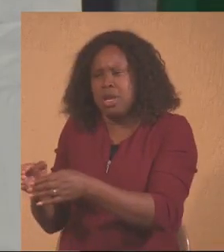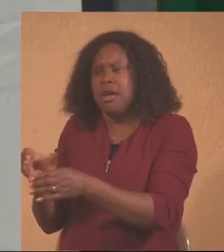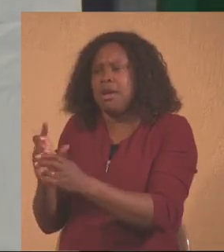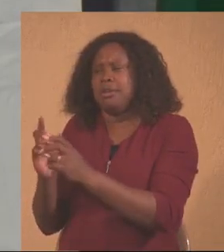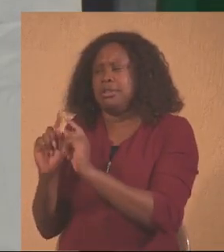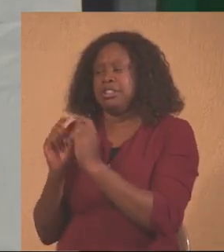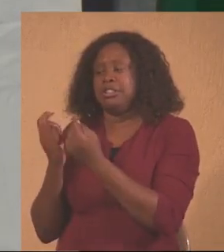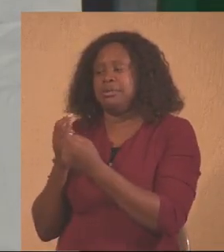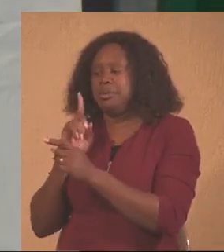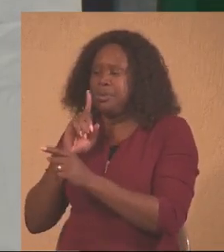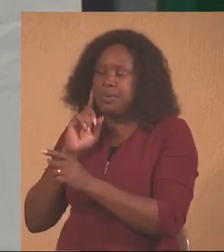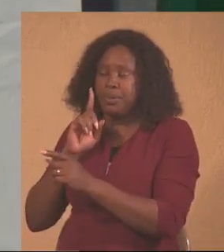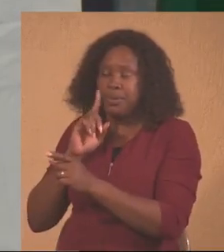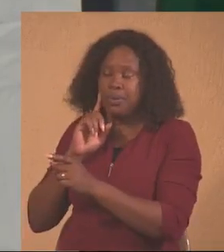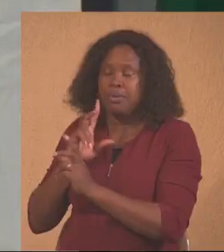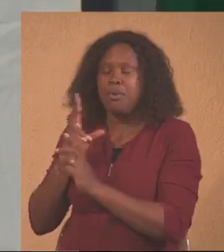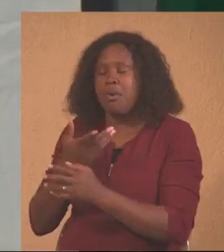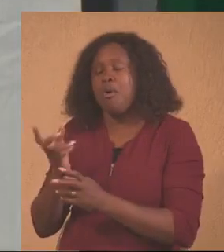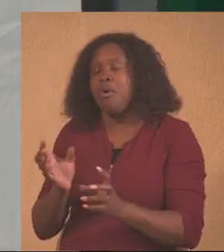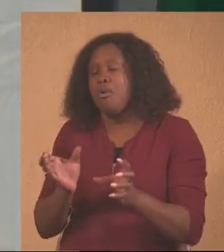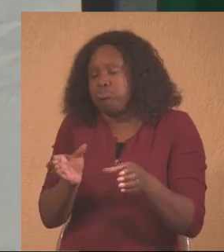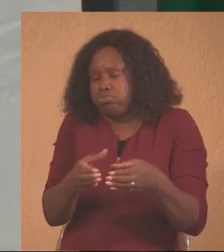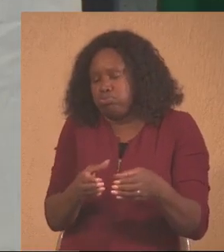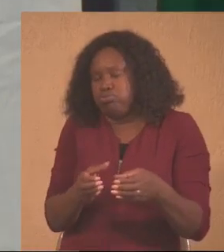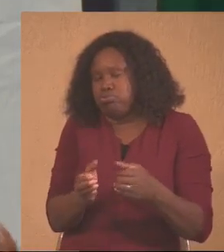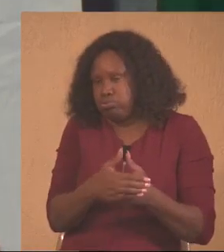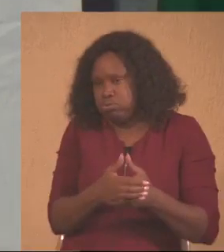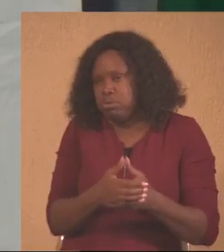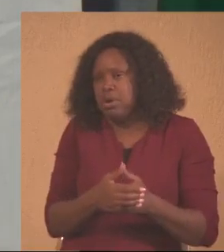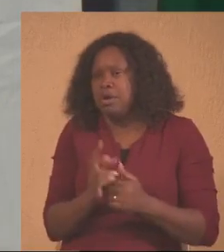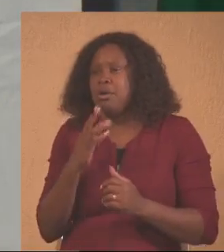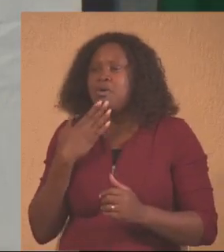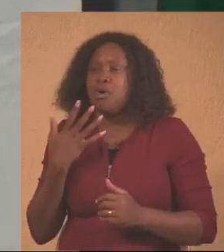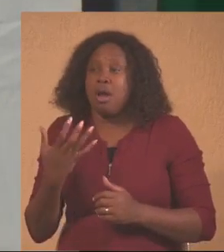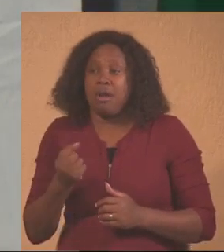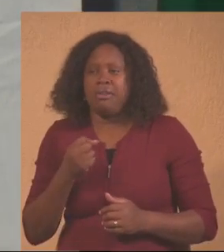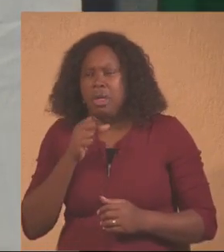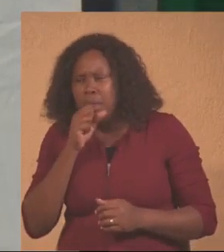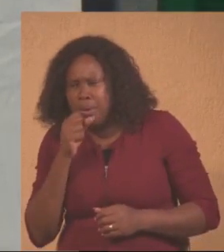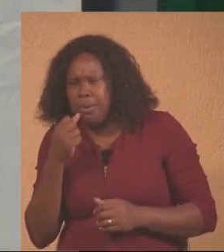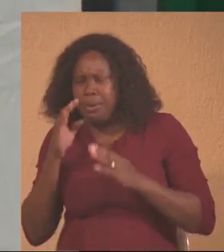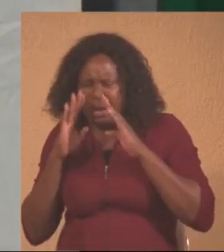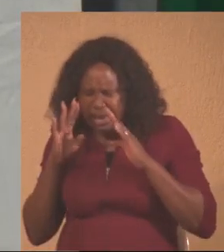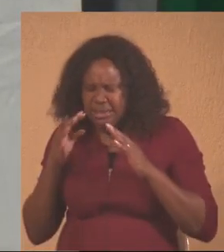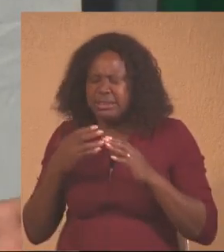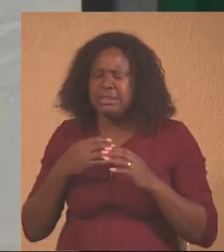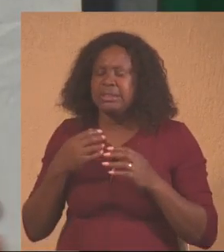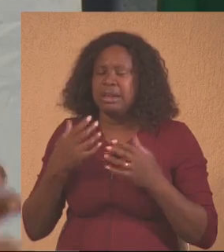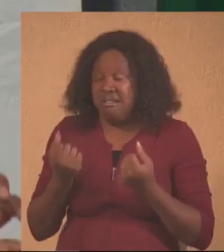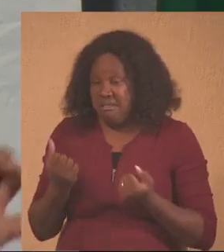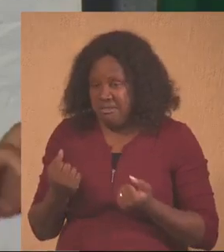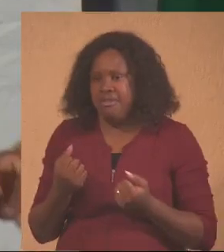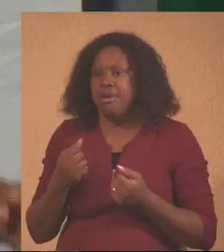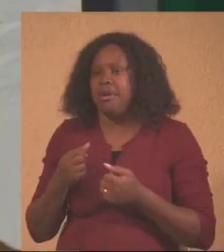for 14 days. And those who present with signs and symptoms is managed differently. Okay. Yeah, so that